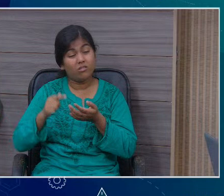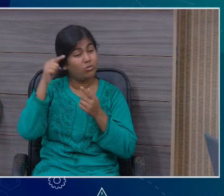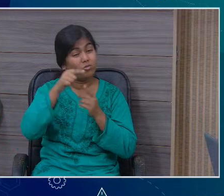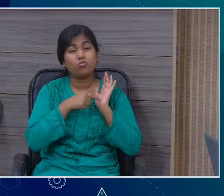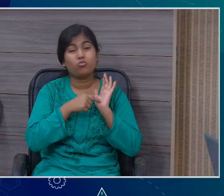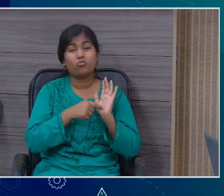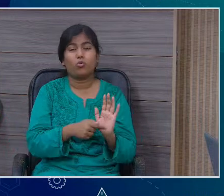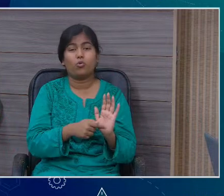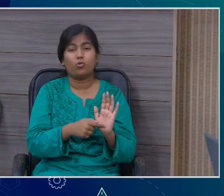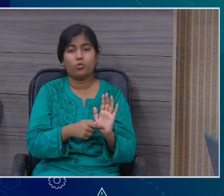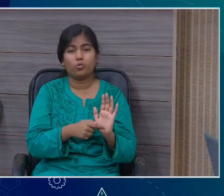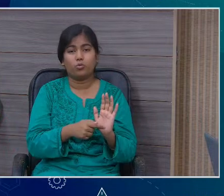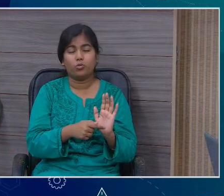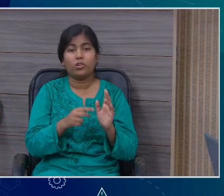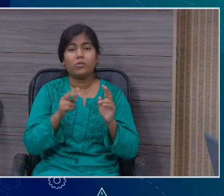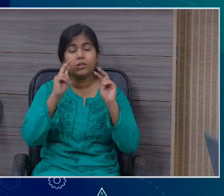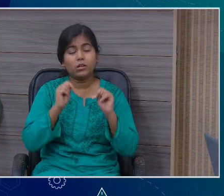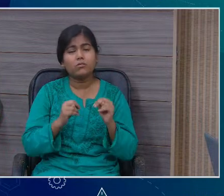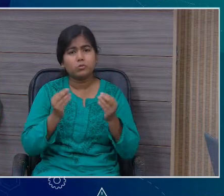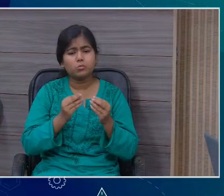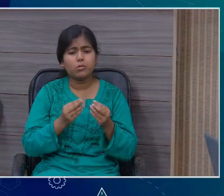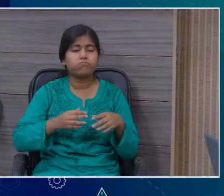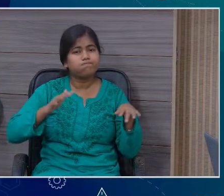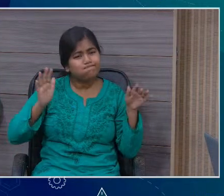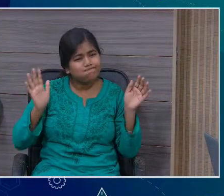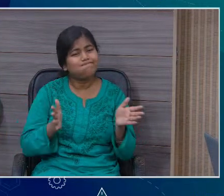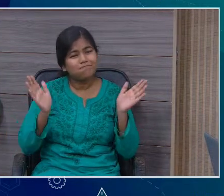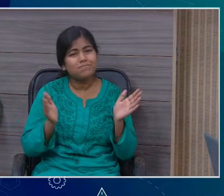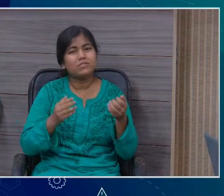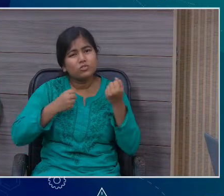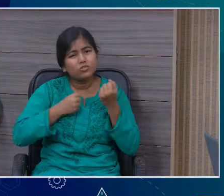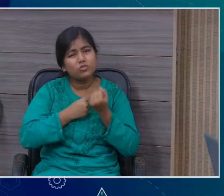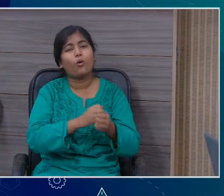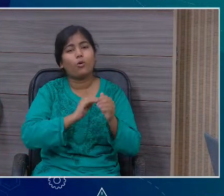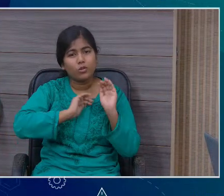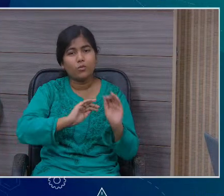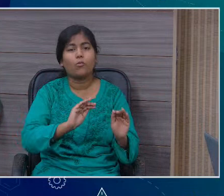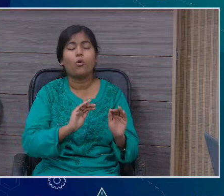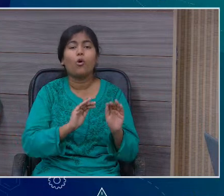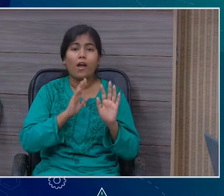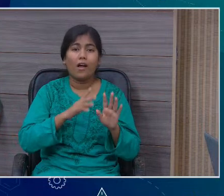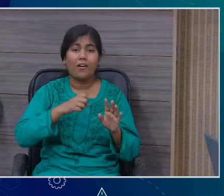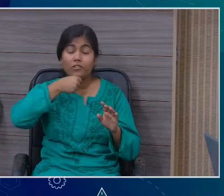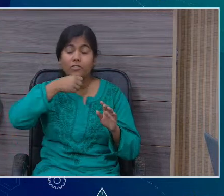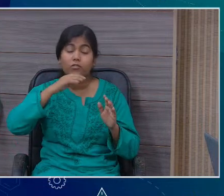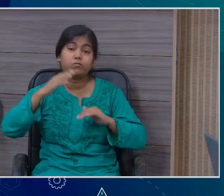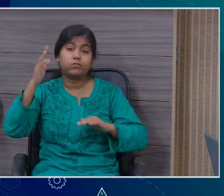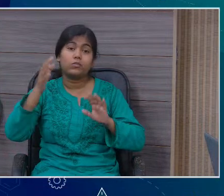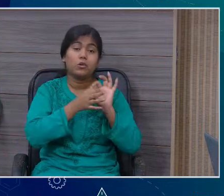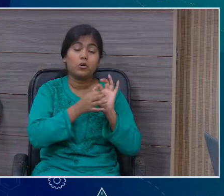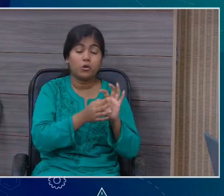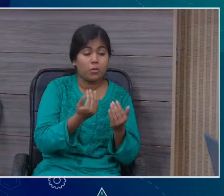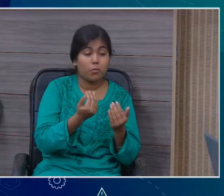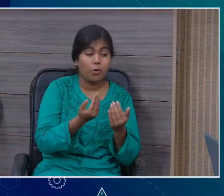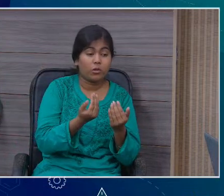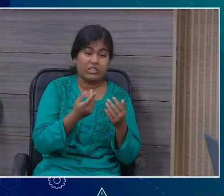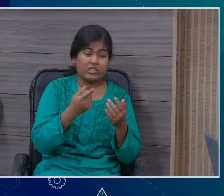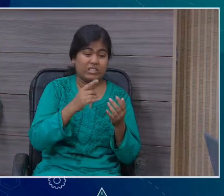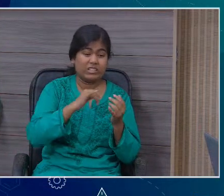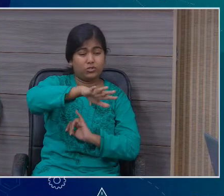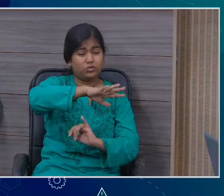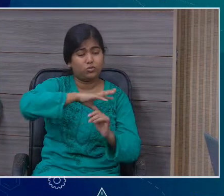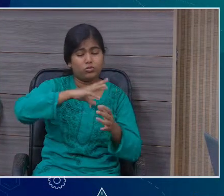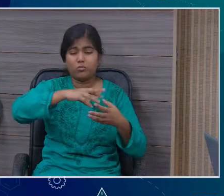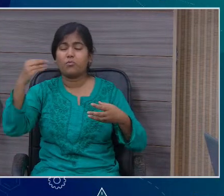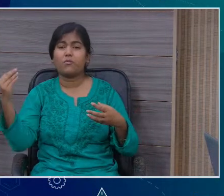have some sort of encouragement for these children, for these adults, so that they can come out of that situation and they can live